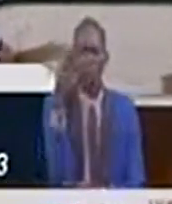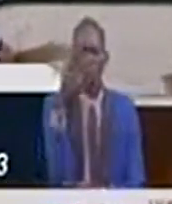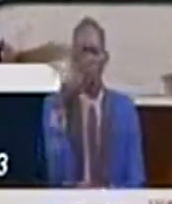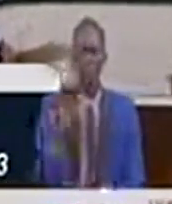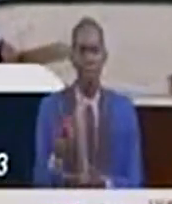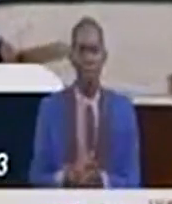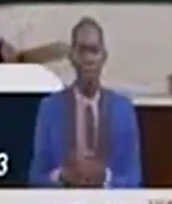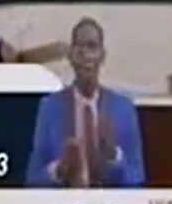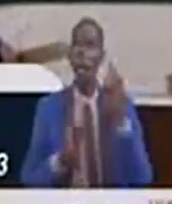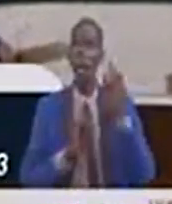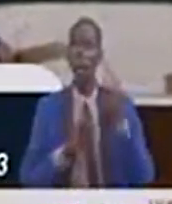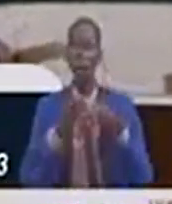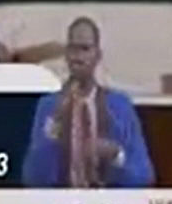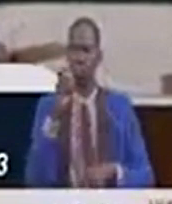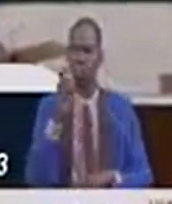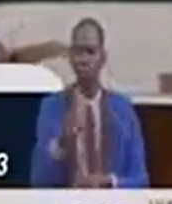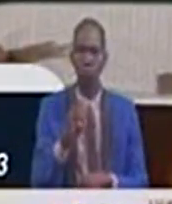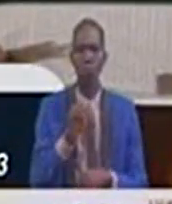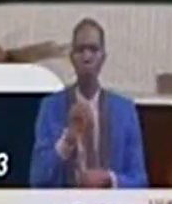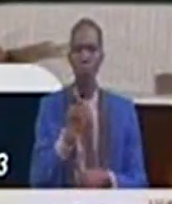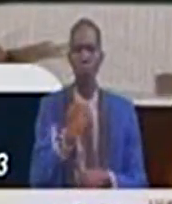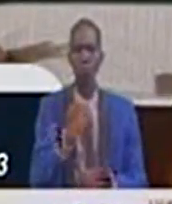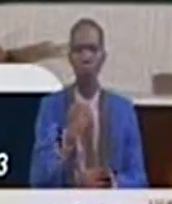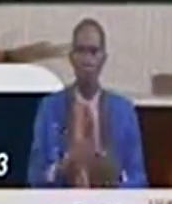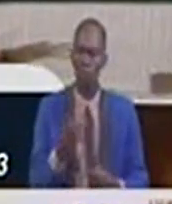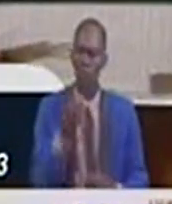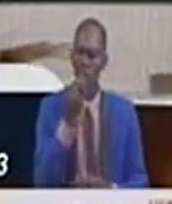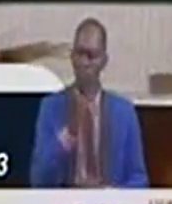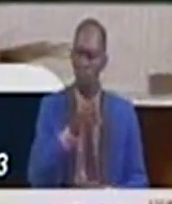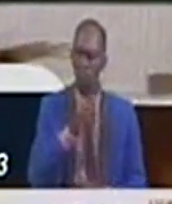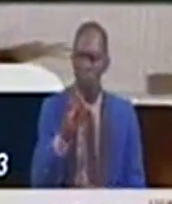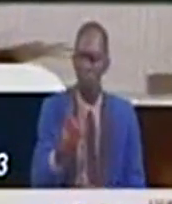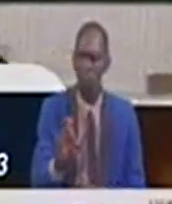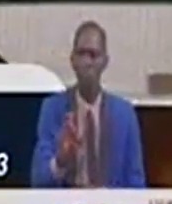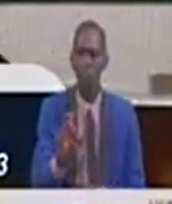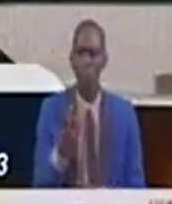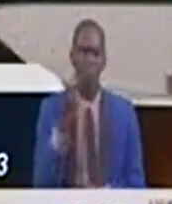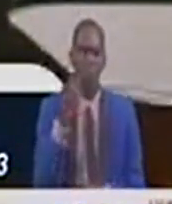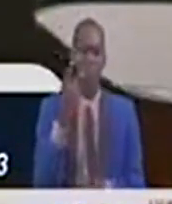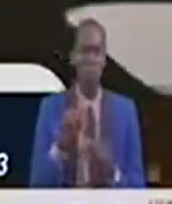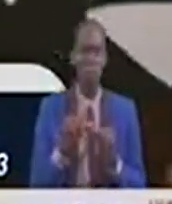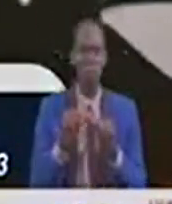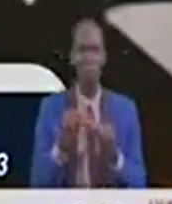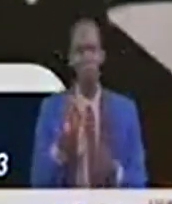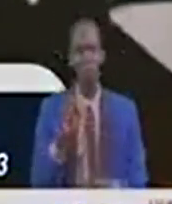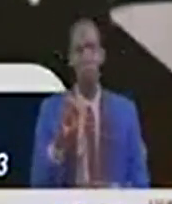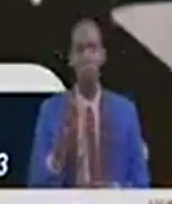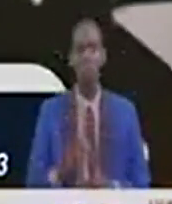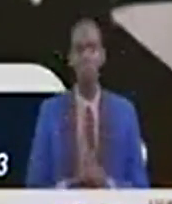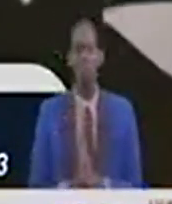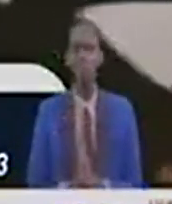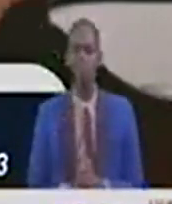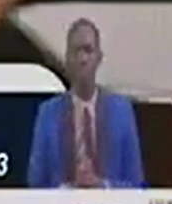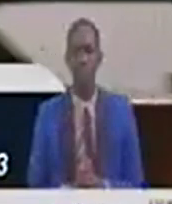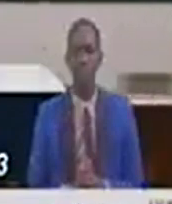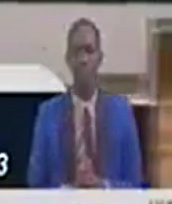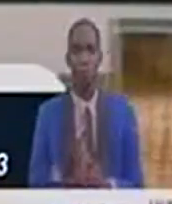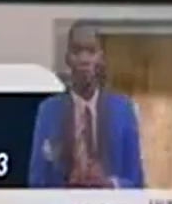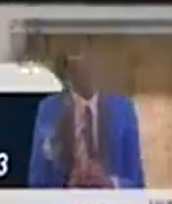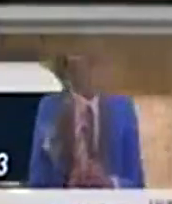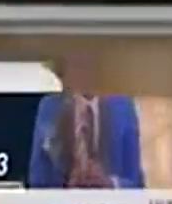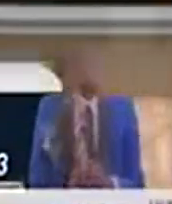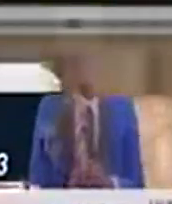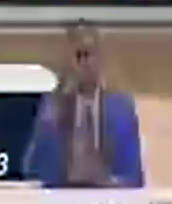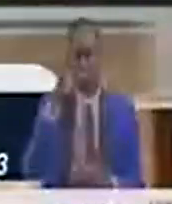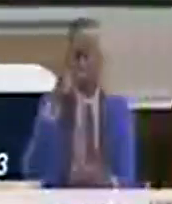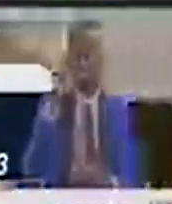I commanded thee that thou should not eat? Look at verse 12. It said, the man,